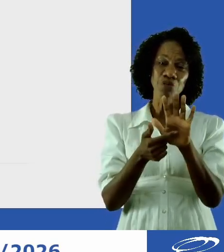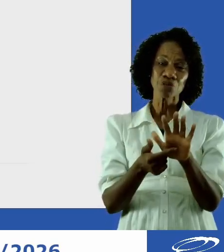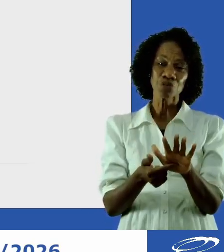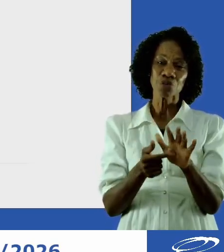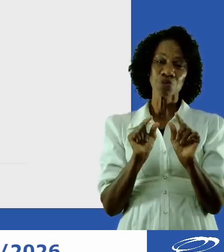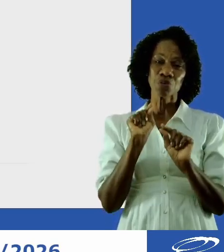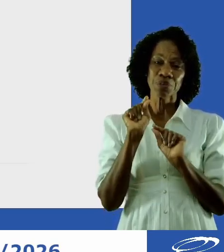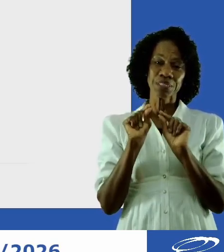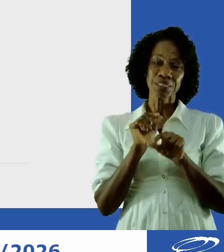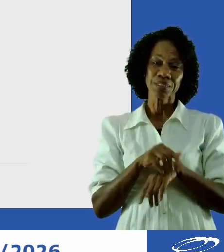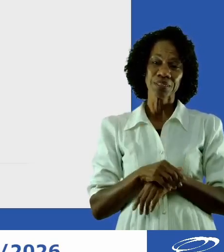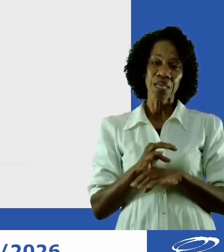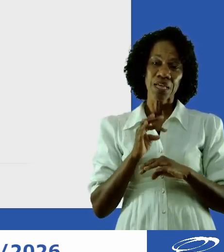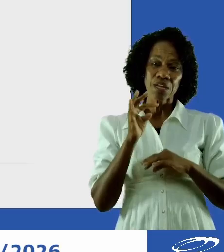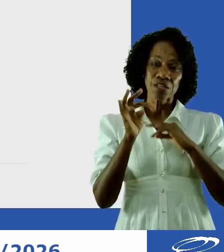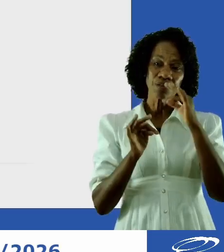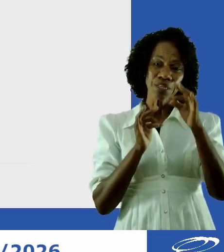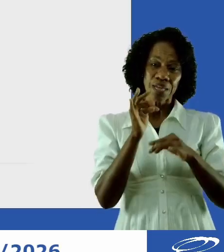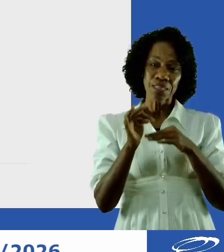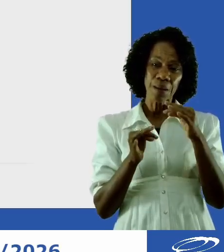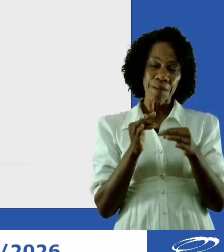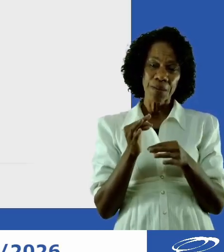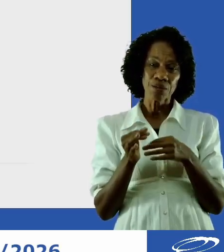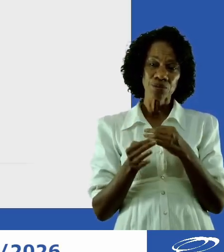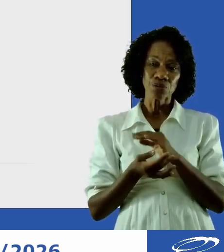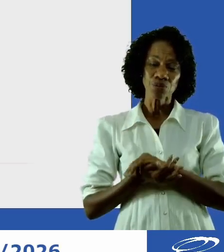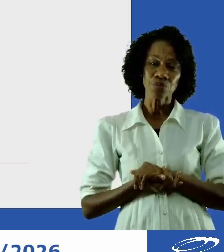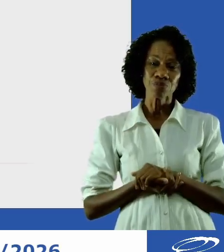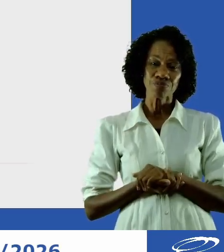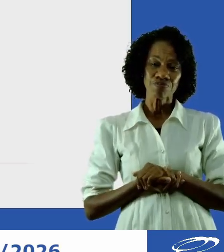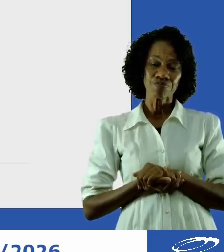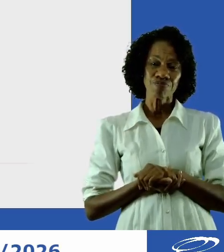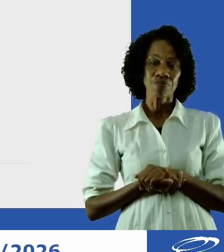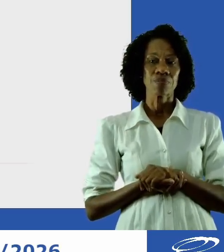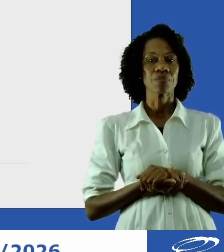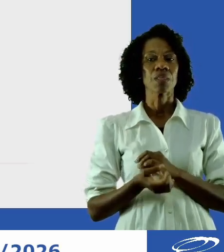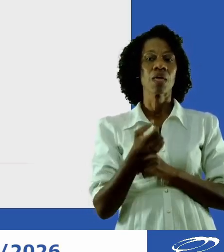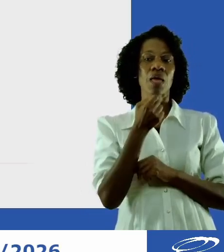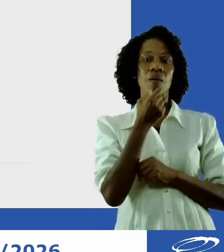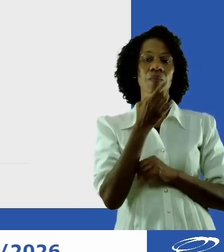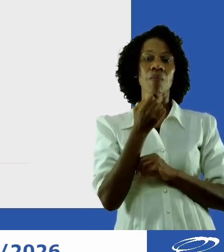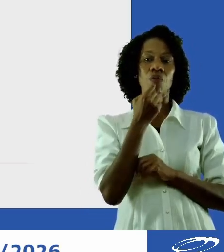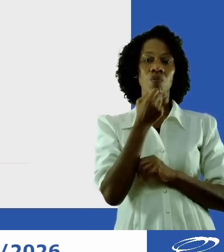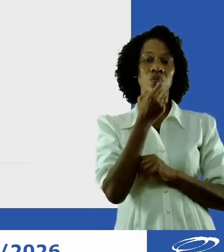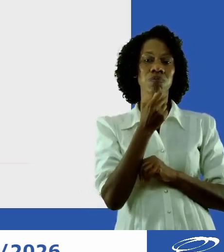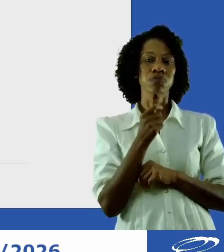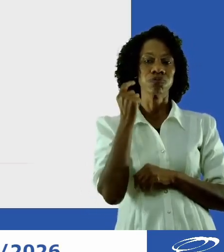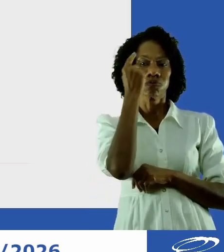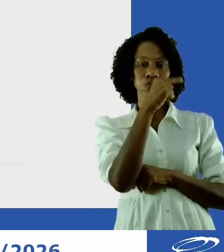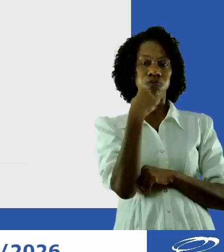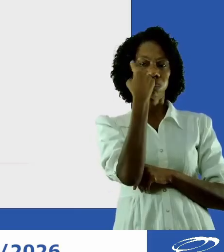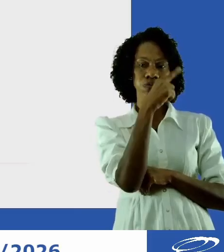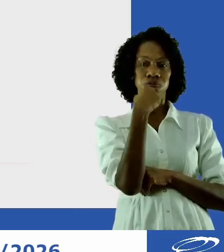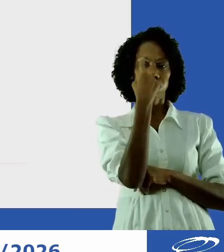suppressive therapy is the prolonged administration of antibiotics, particularly in acute infections,